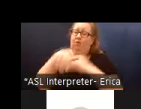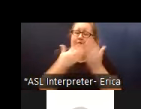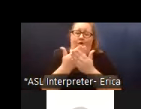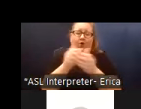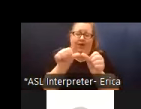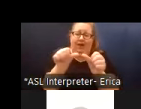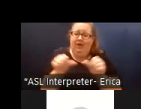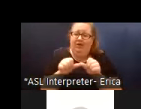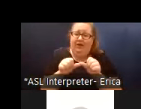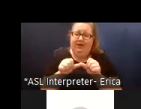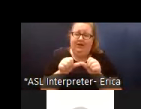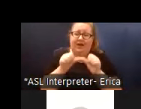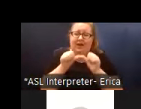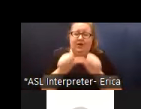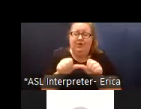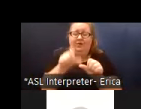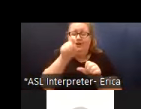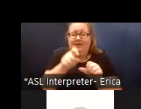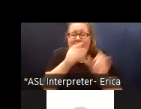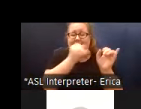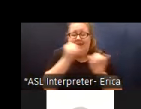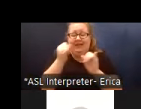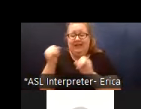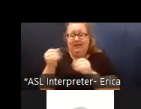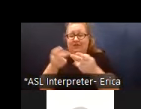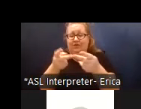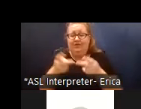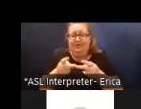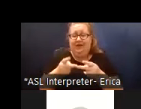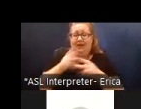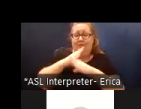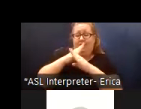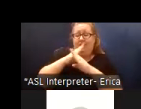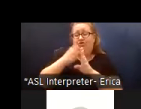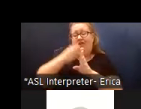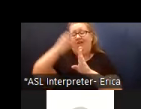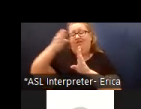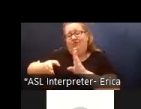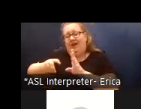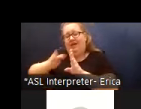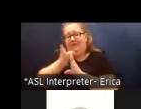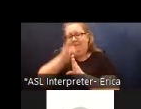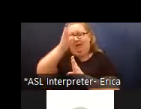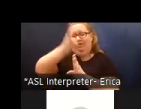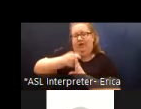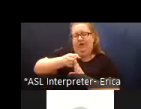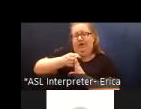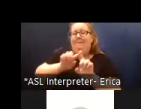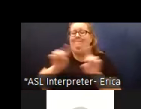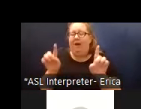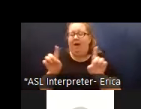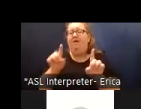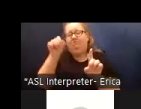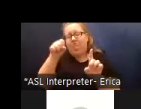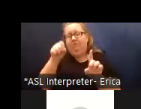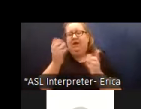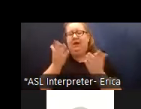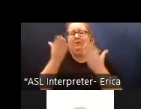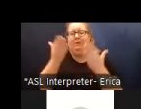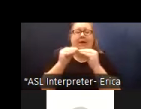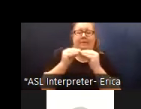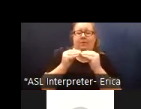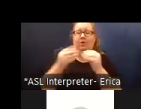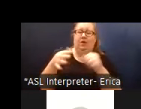for individual site protections on the other side of the barrier, but certainly it provides a little bit more